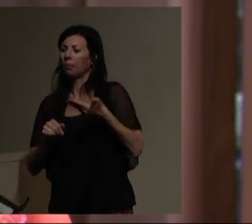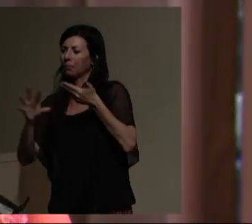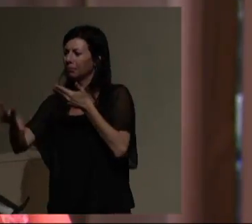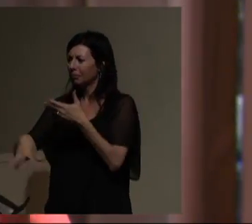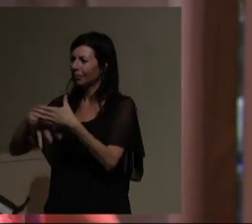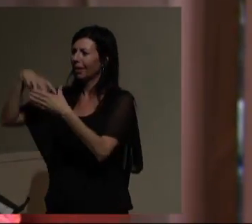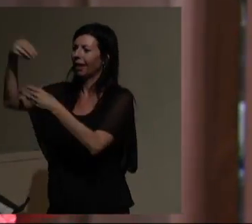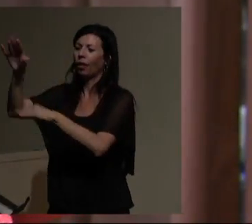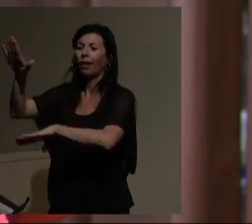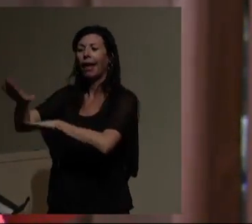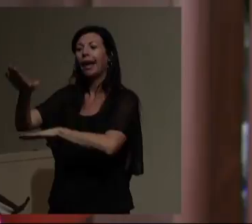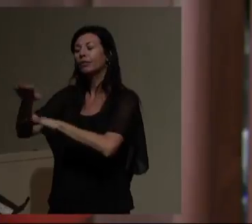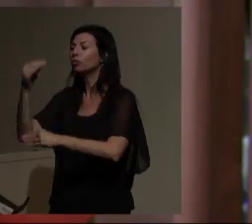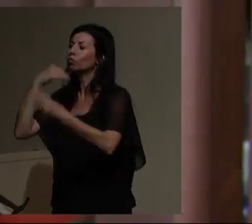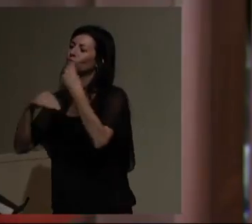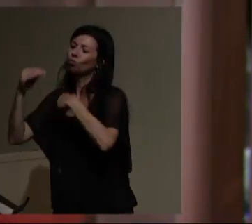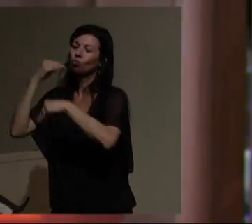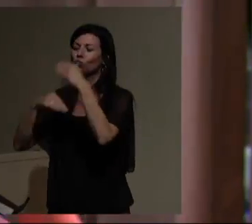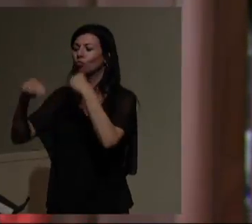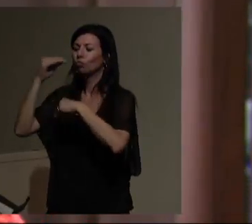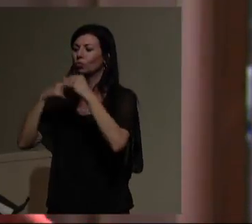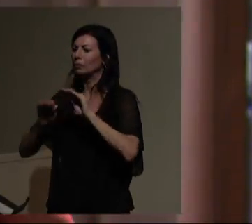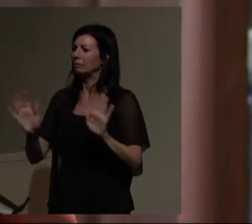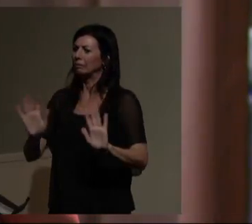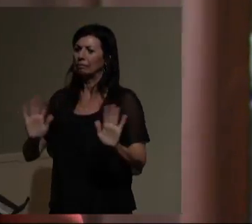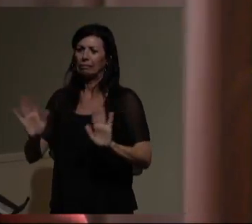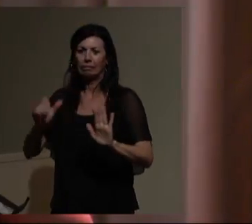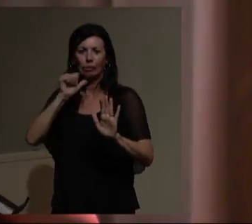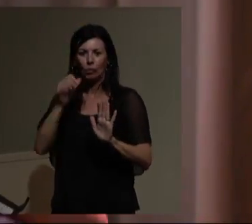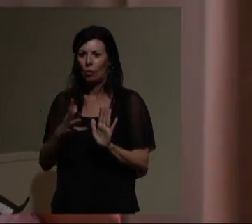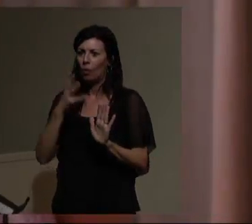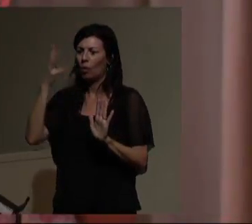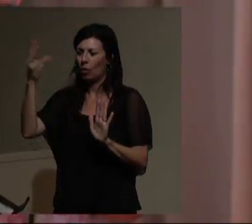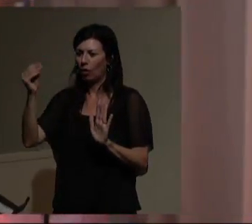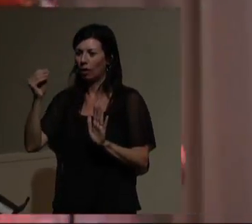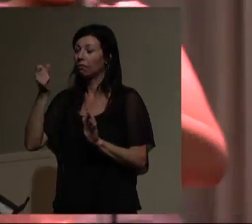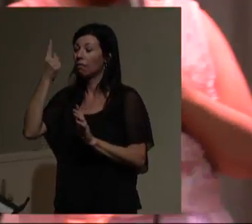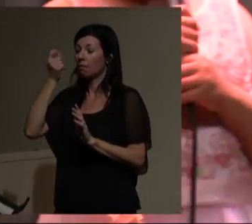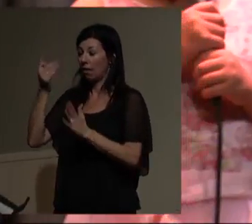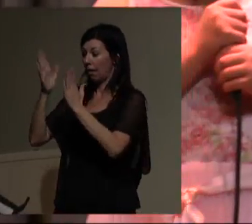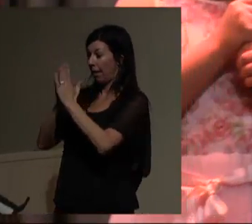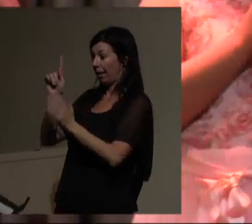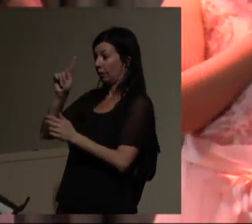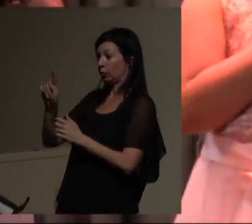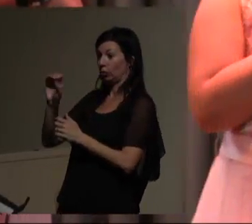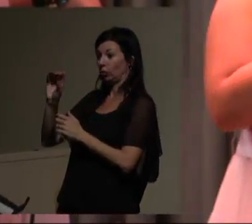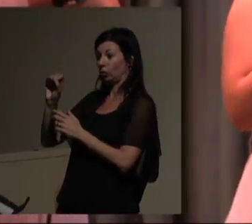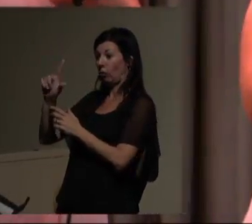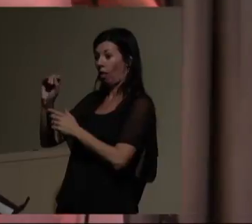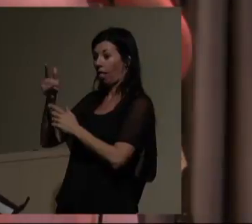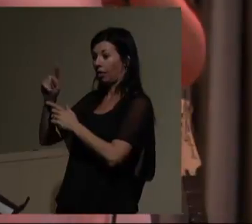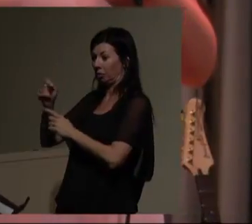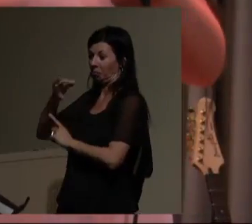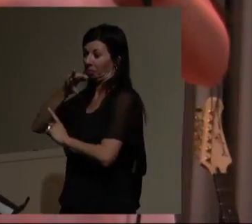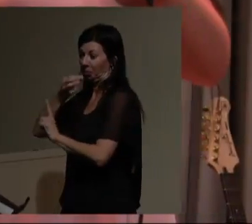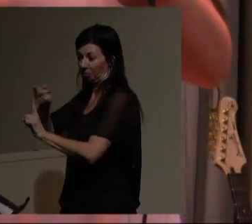an afternoon buffet, do be wary, for the lodger is a phone.